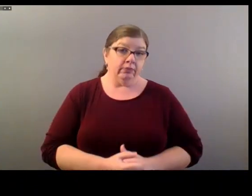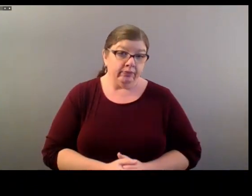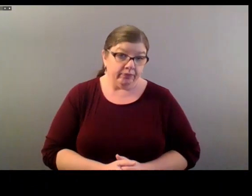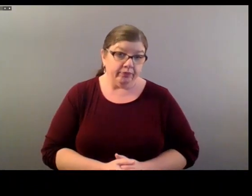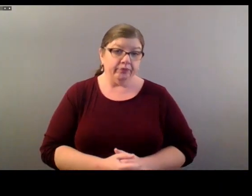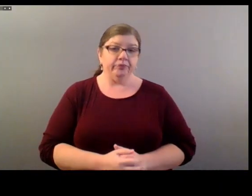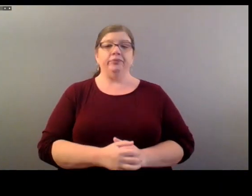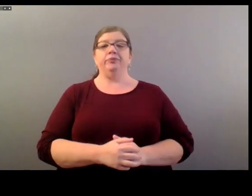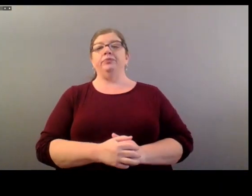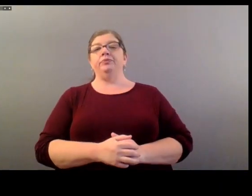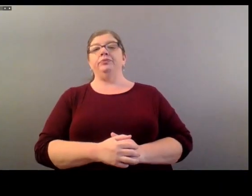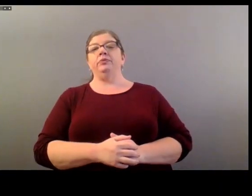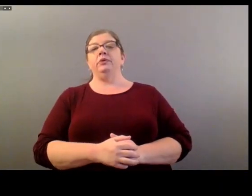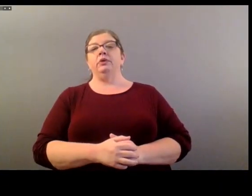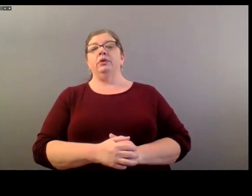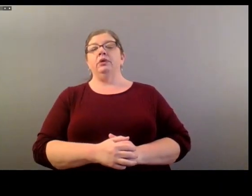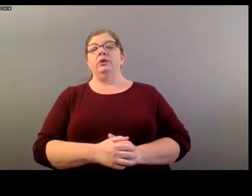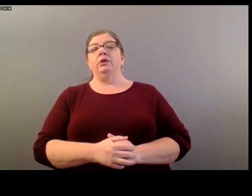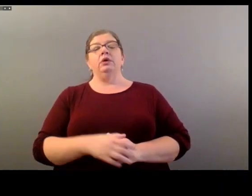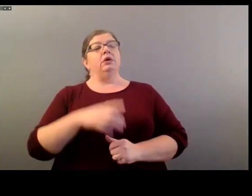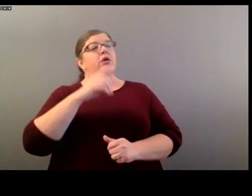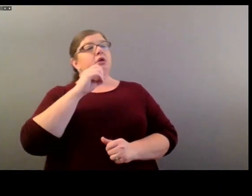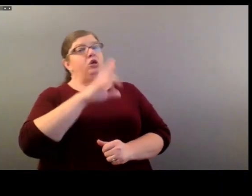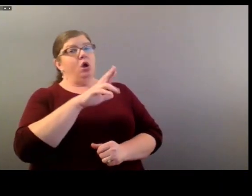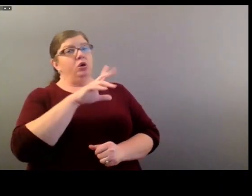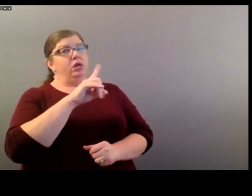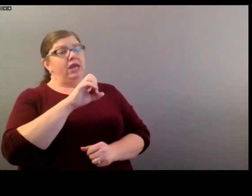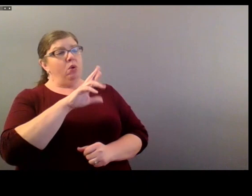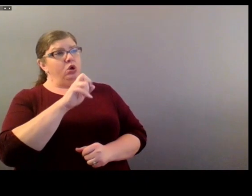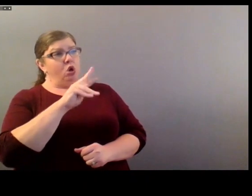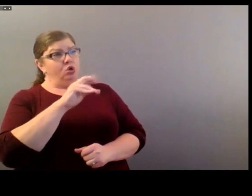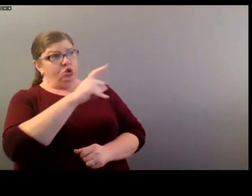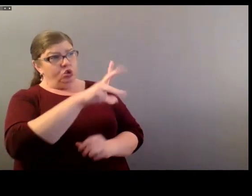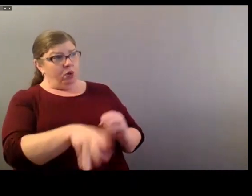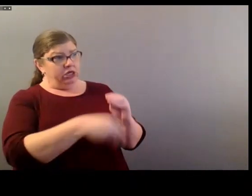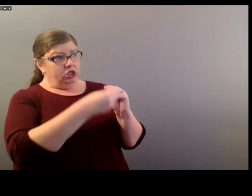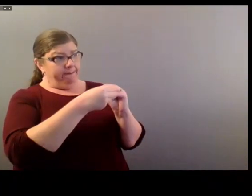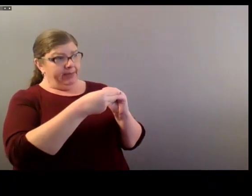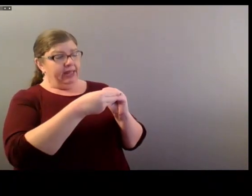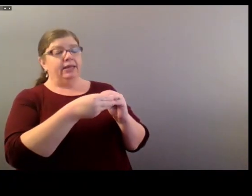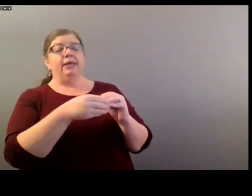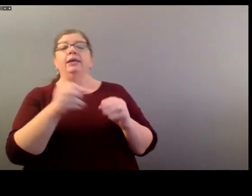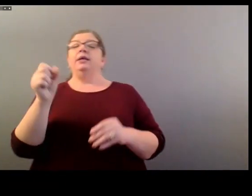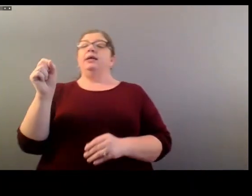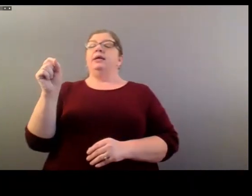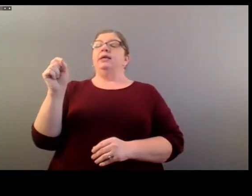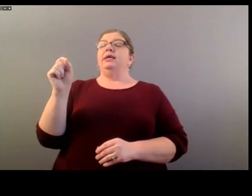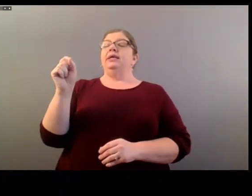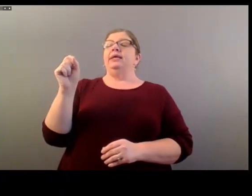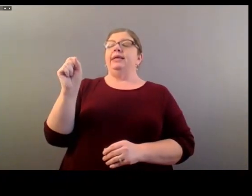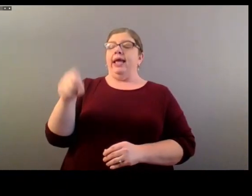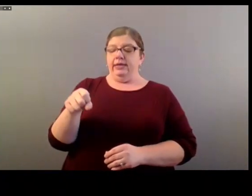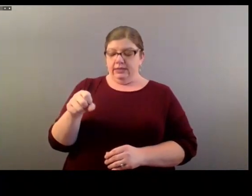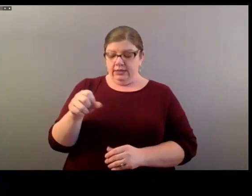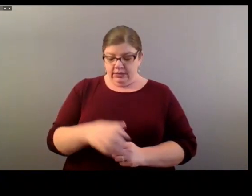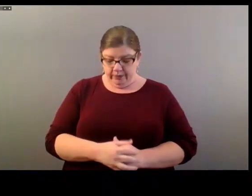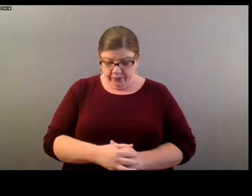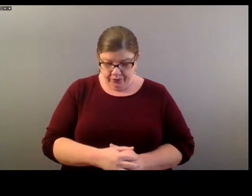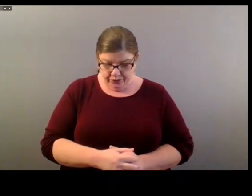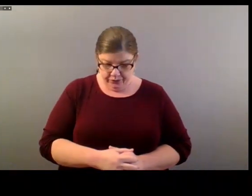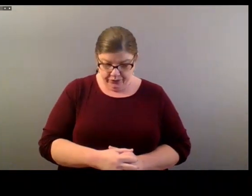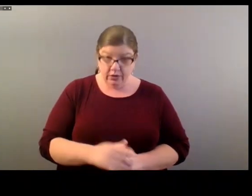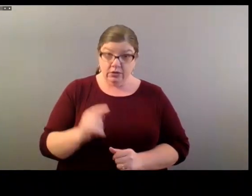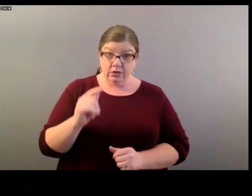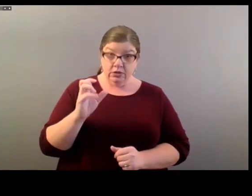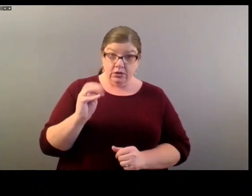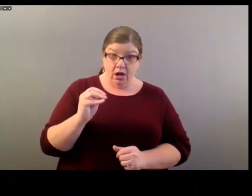Dr. Del Reynoso, did you want to jump in before we go to Grace's second question? Yes. So, Tom, is Tom still